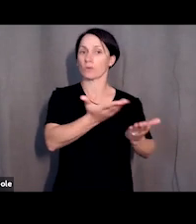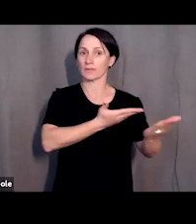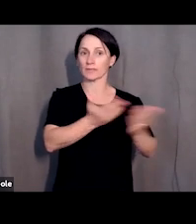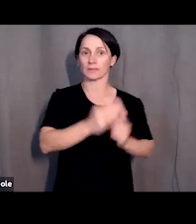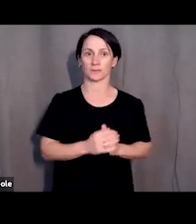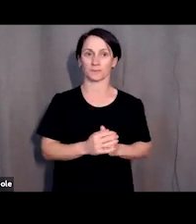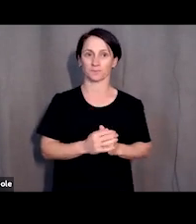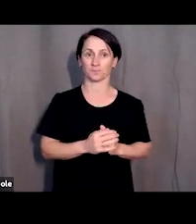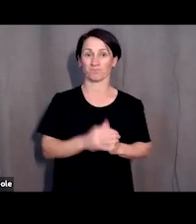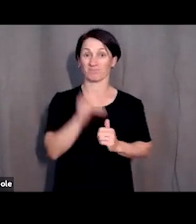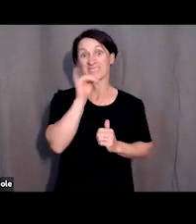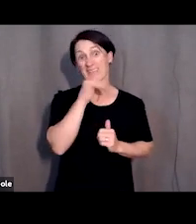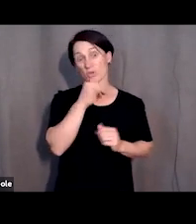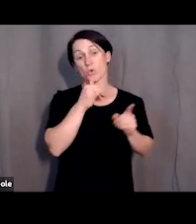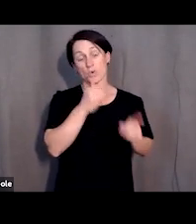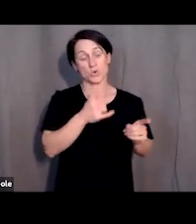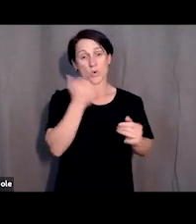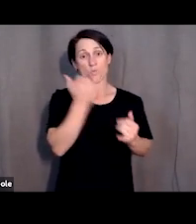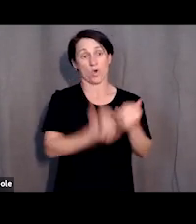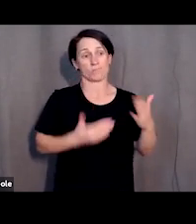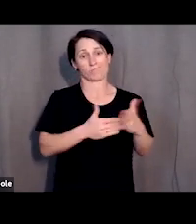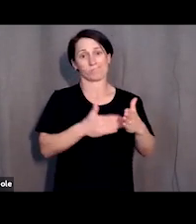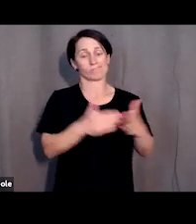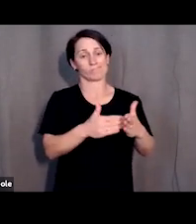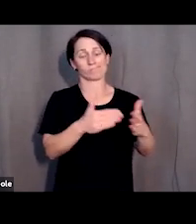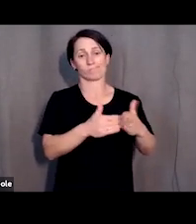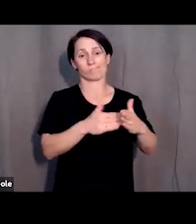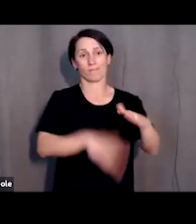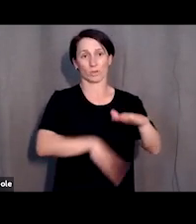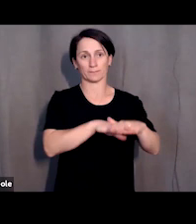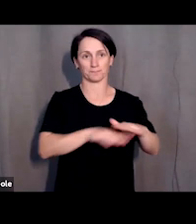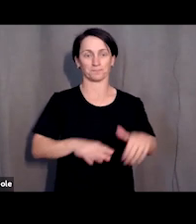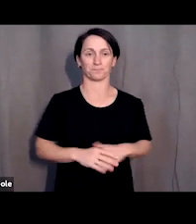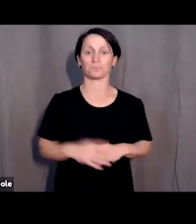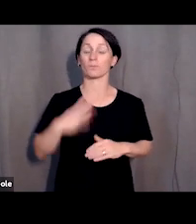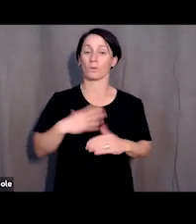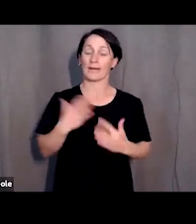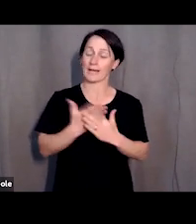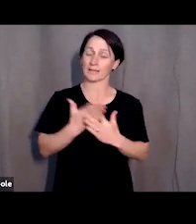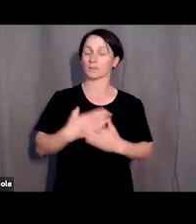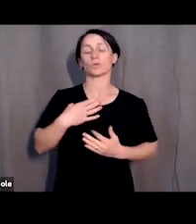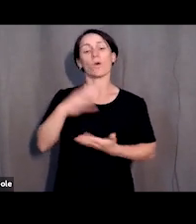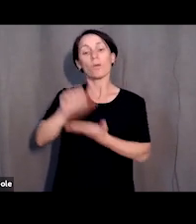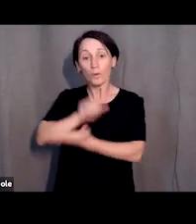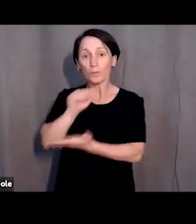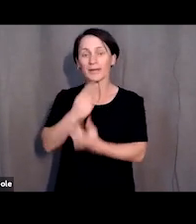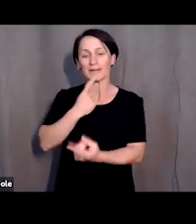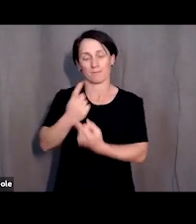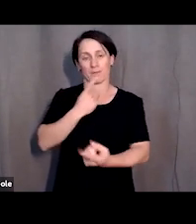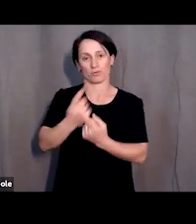issue for people that have mental illness, severe mental illness, and access to appropriate information about preventative